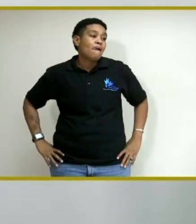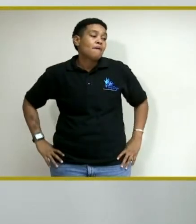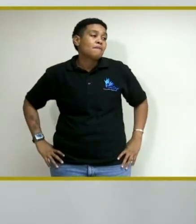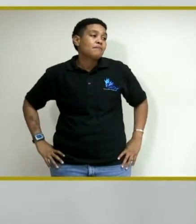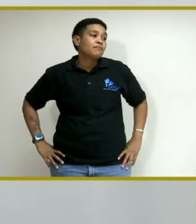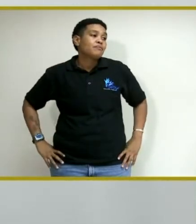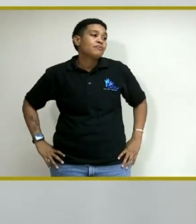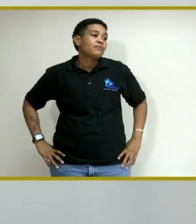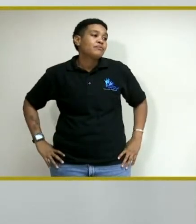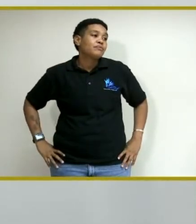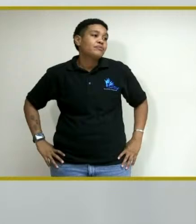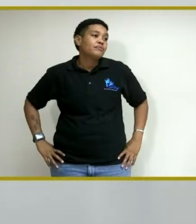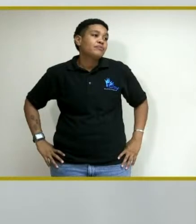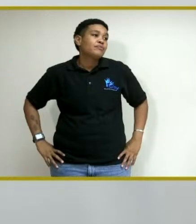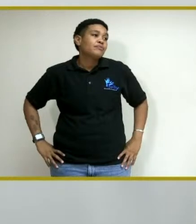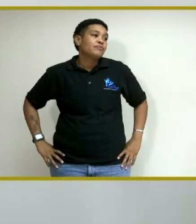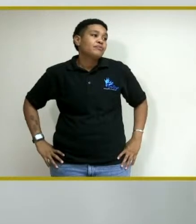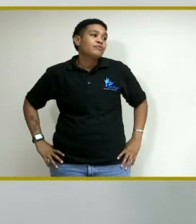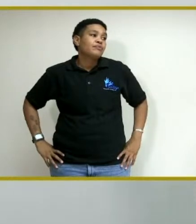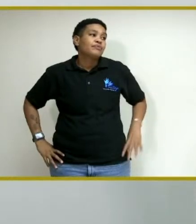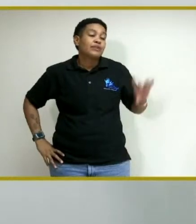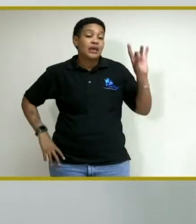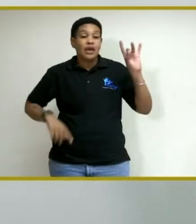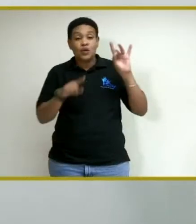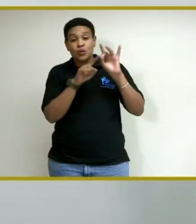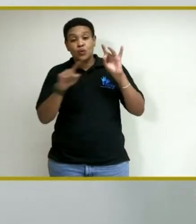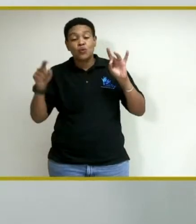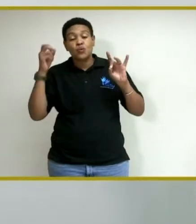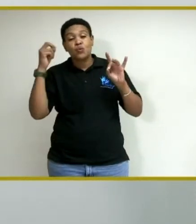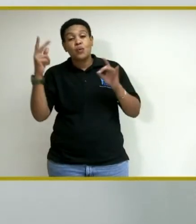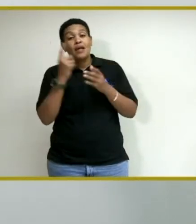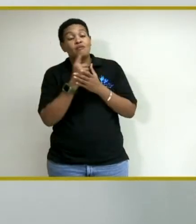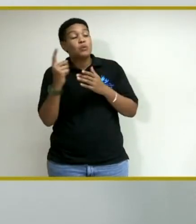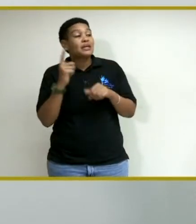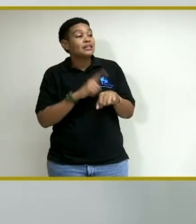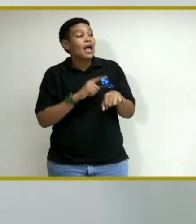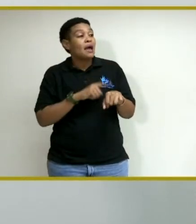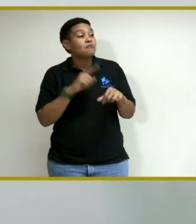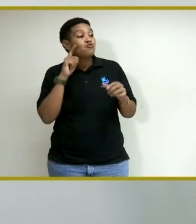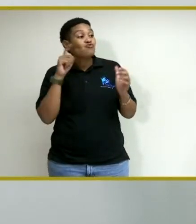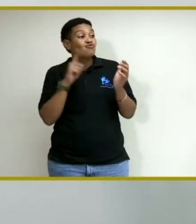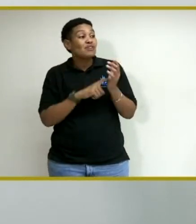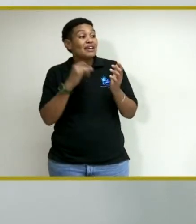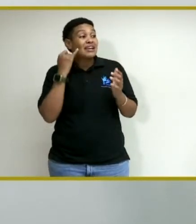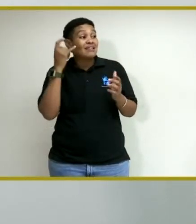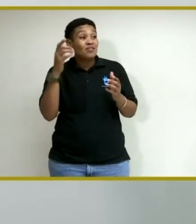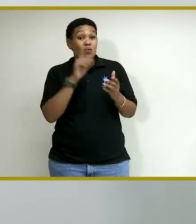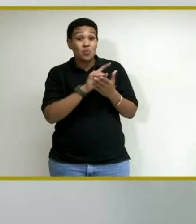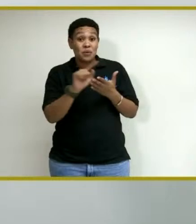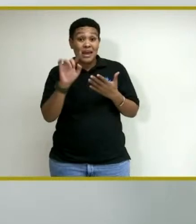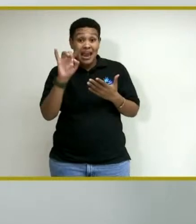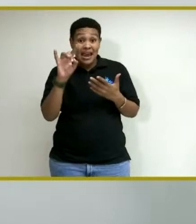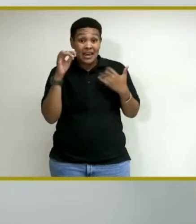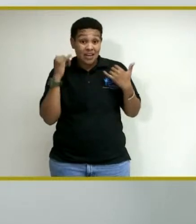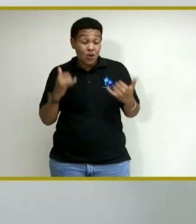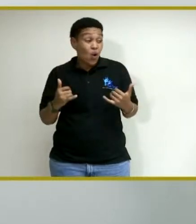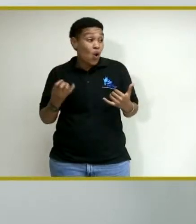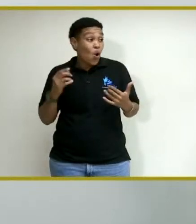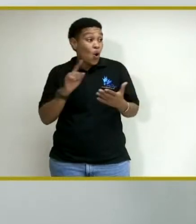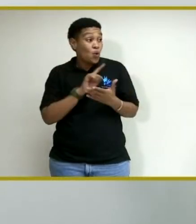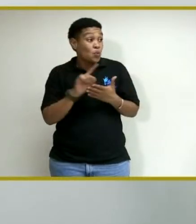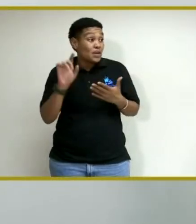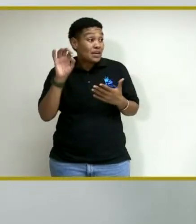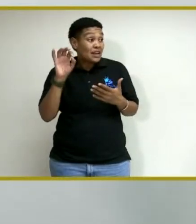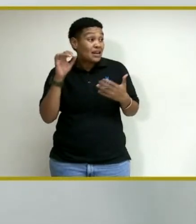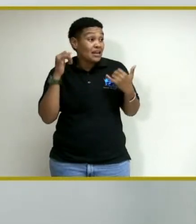months to 3 month period, 8 to 12 week period, recognize that if you are at week 8 or week